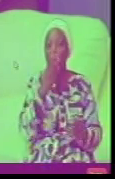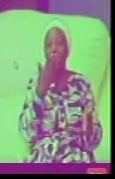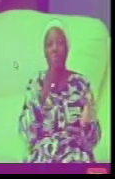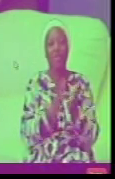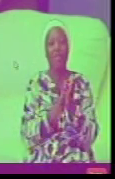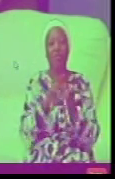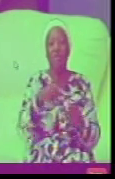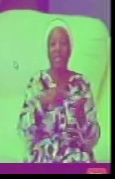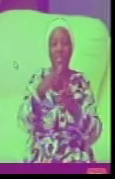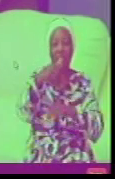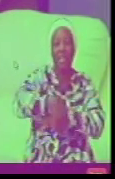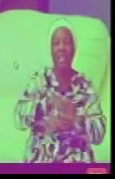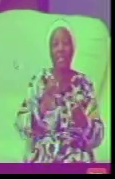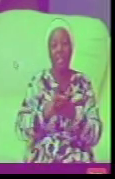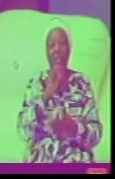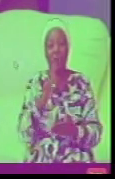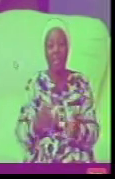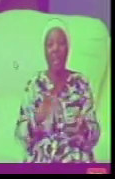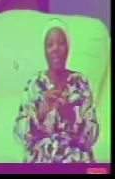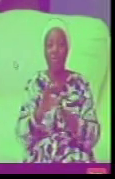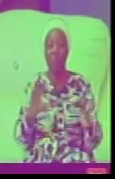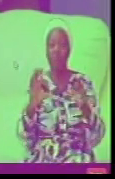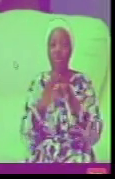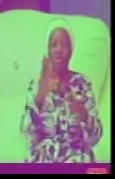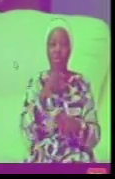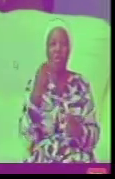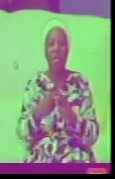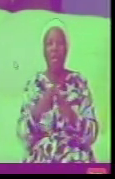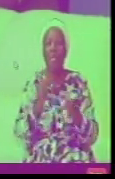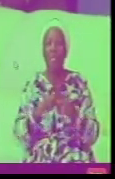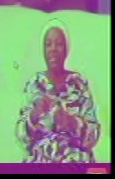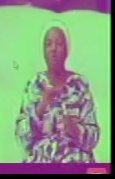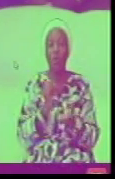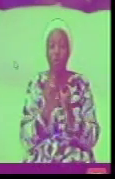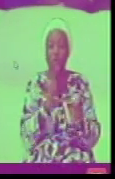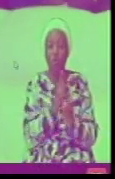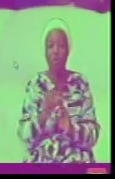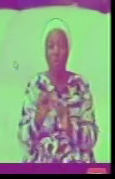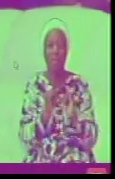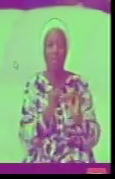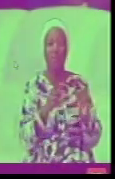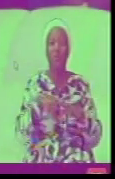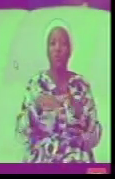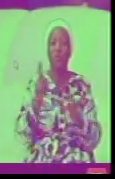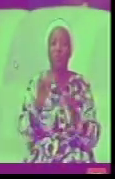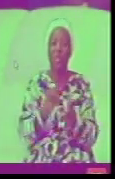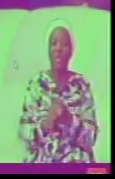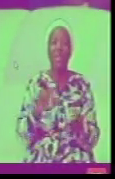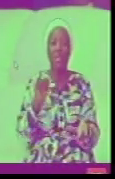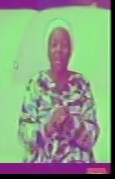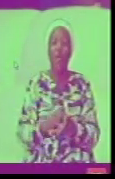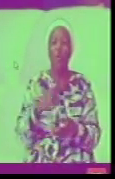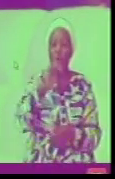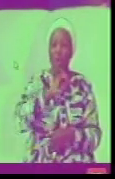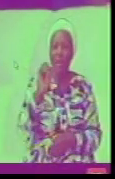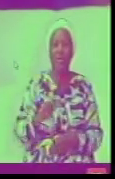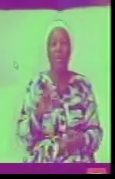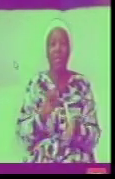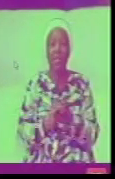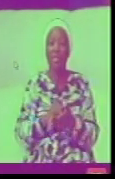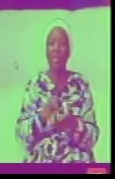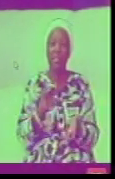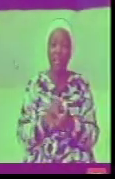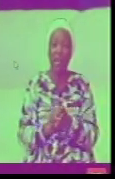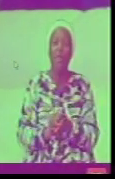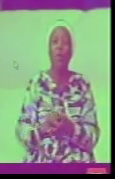for you. I congratulate you tonight that you are there and you fit in your name and your identity